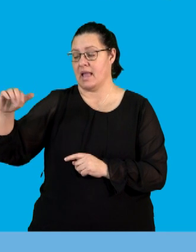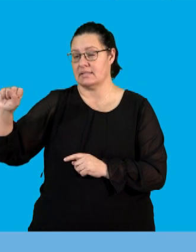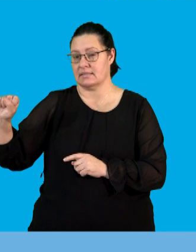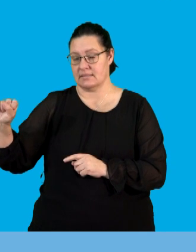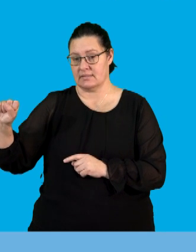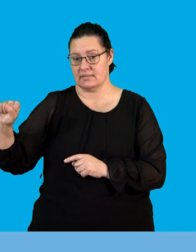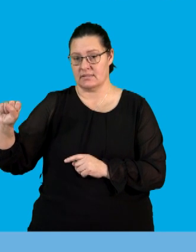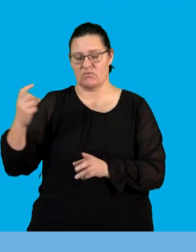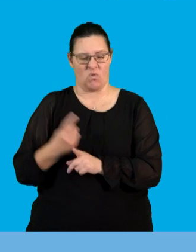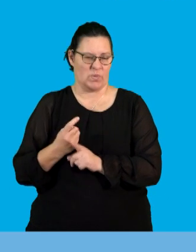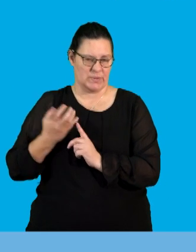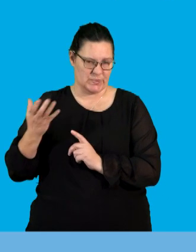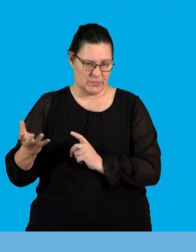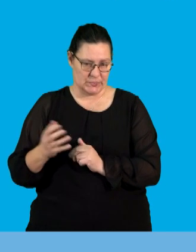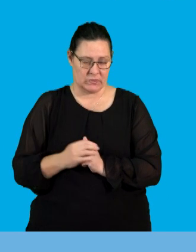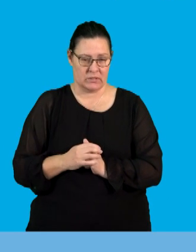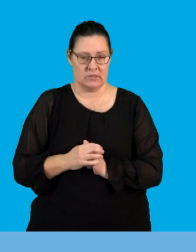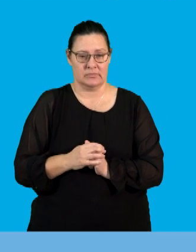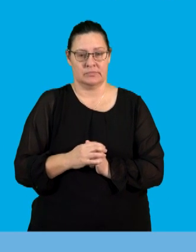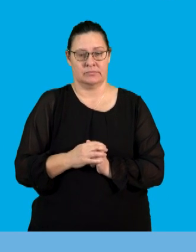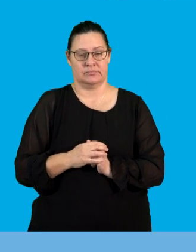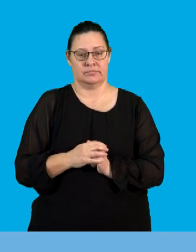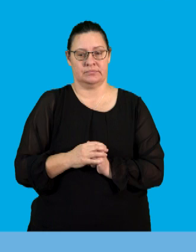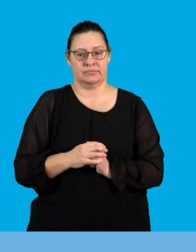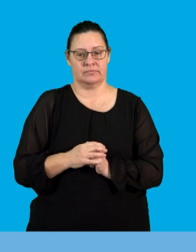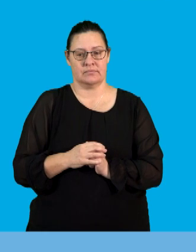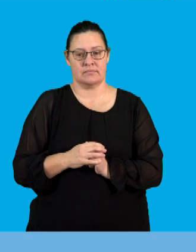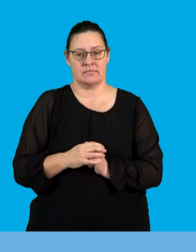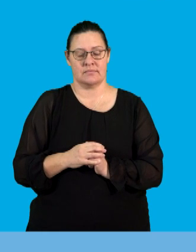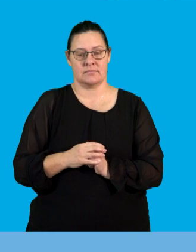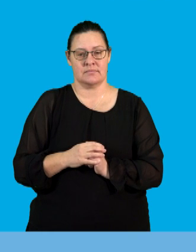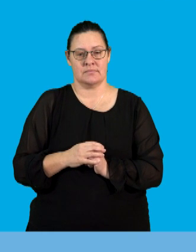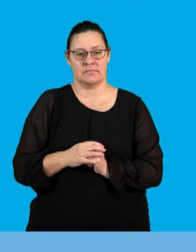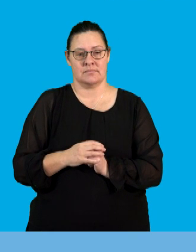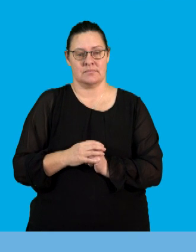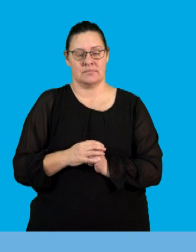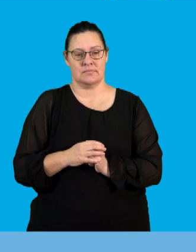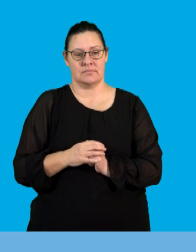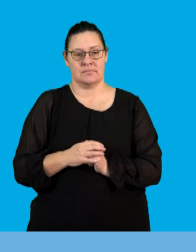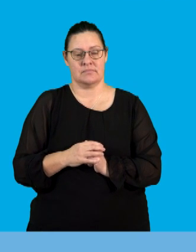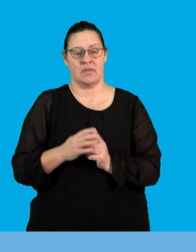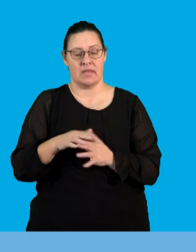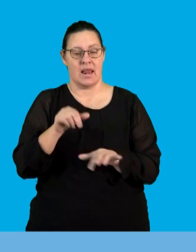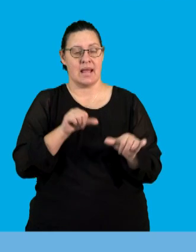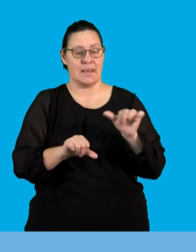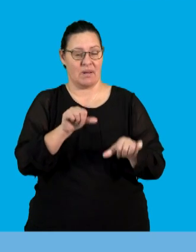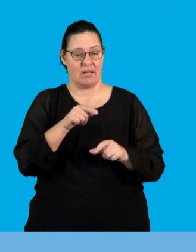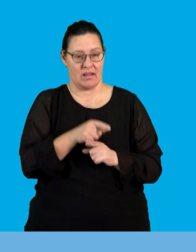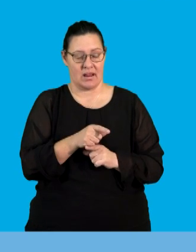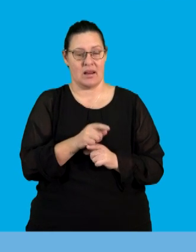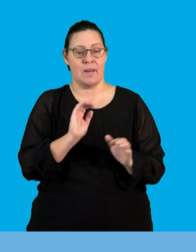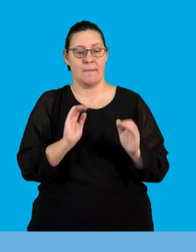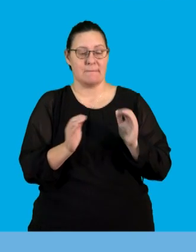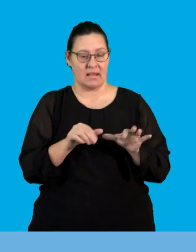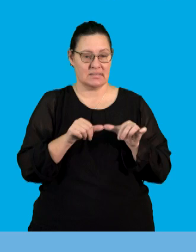between the reaction of an acid and a metal, hydrogen gas. Then the chemical and